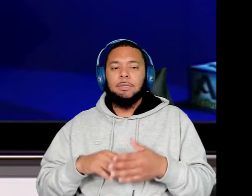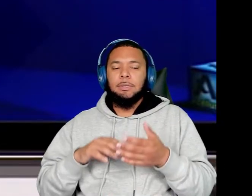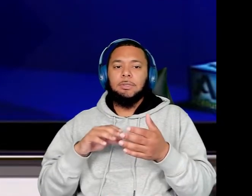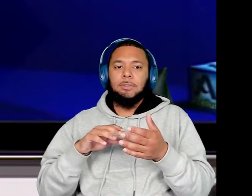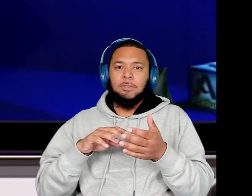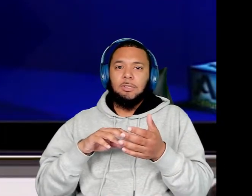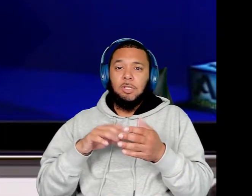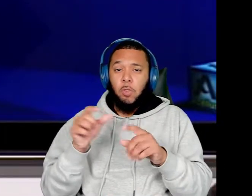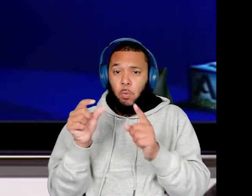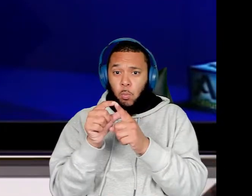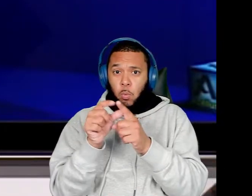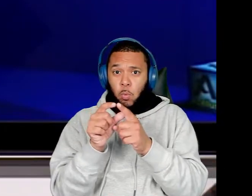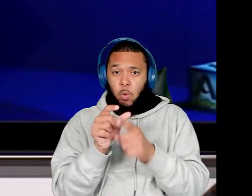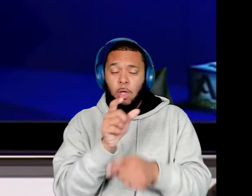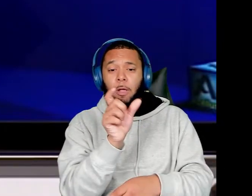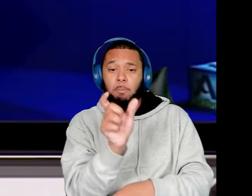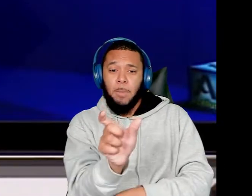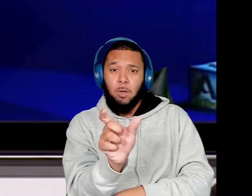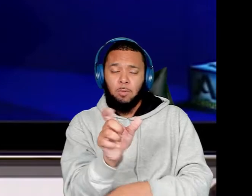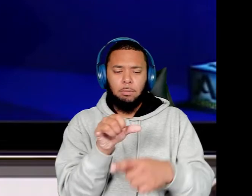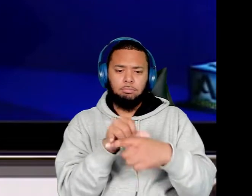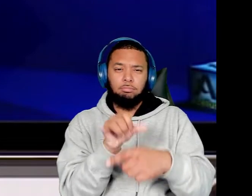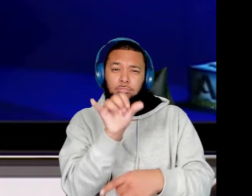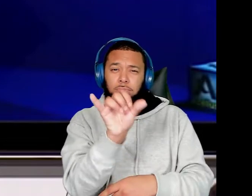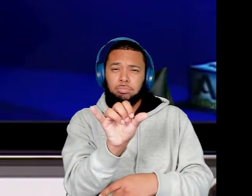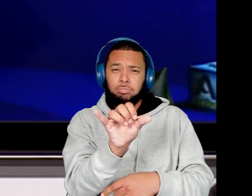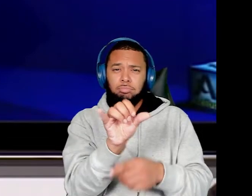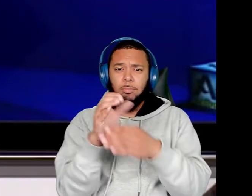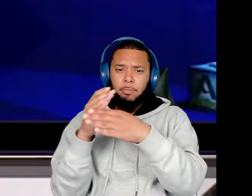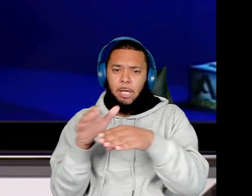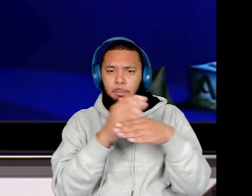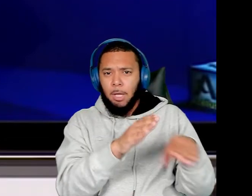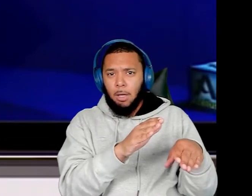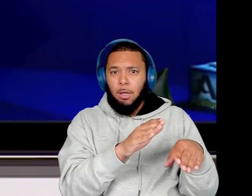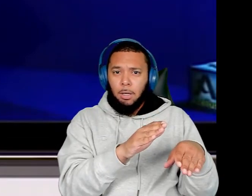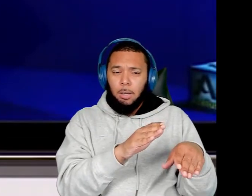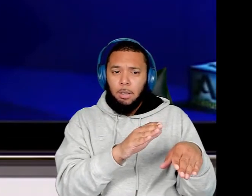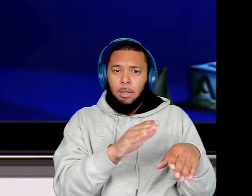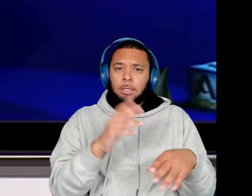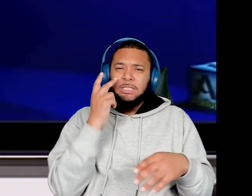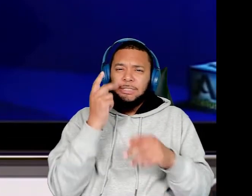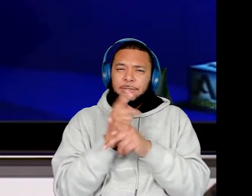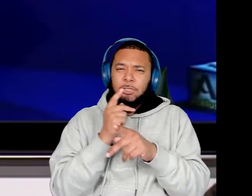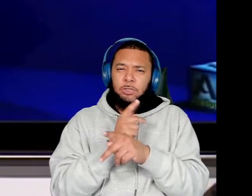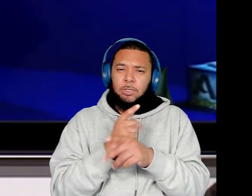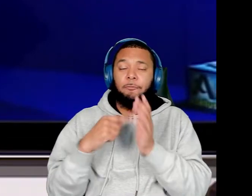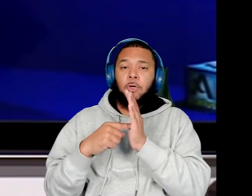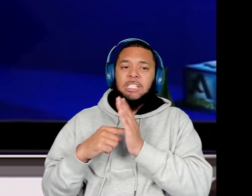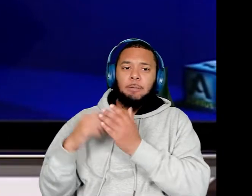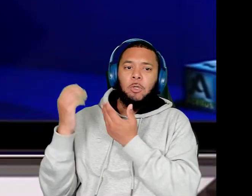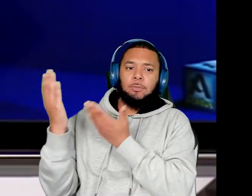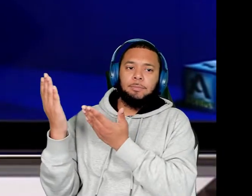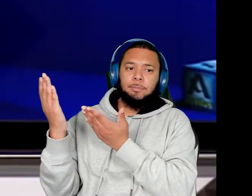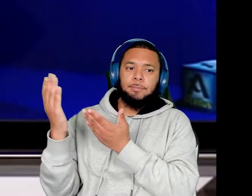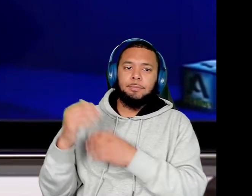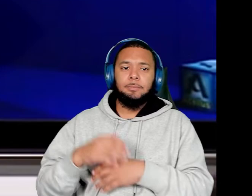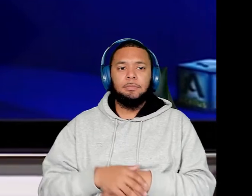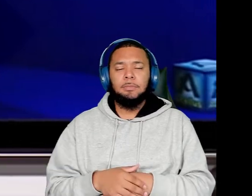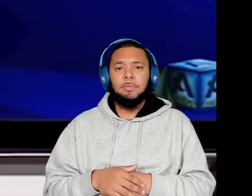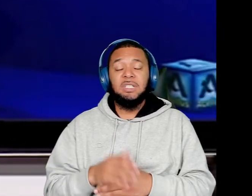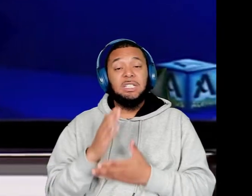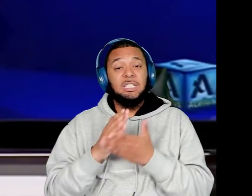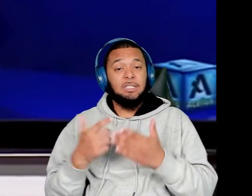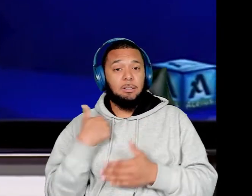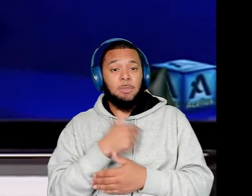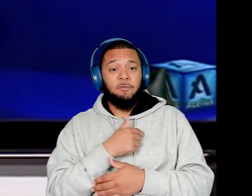you can figure out what they mean. For example, now some of us were left disconsolate. We could not get